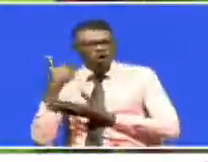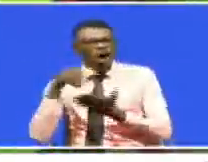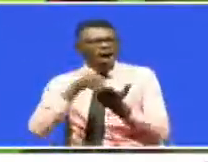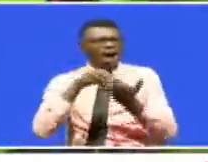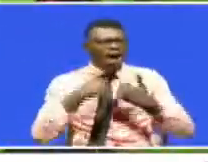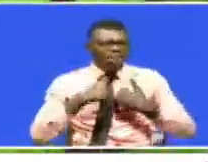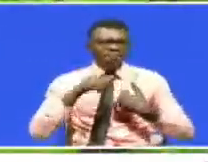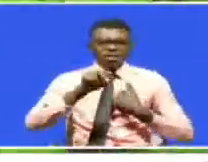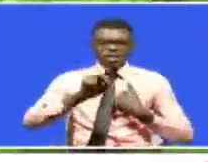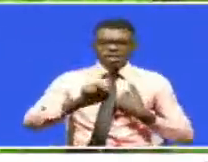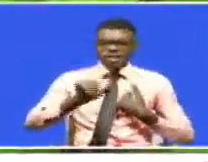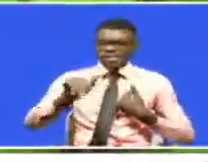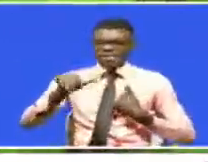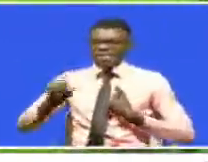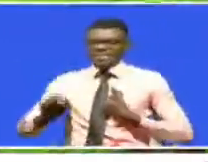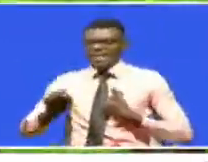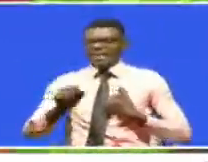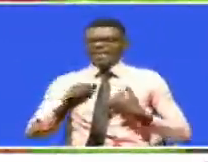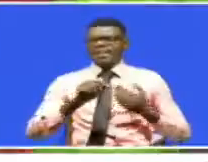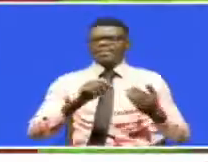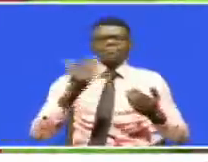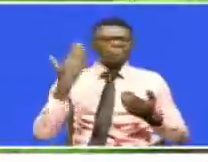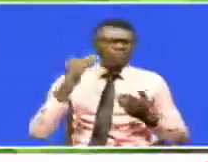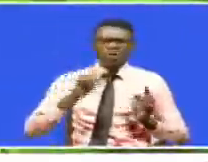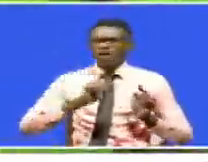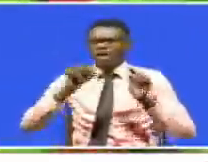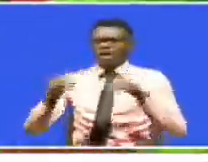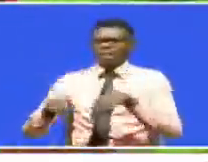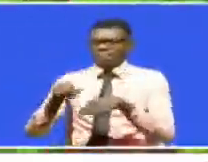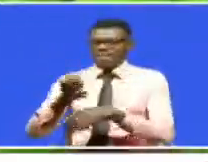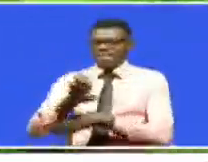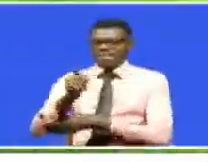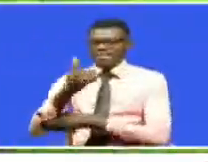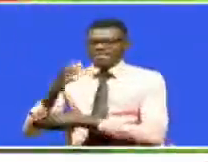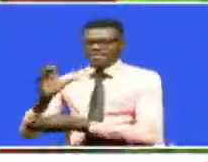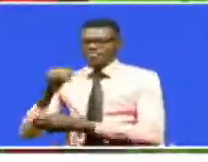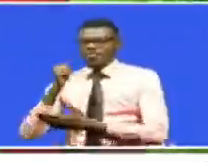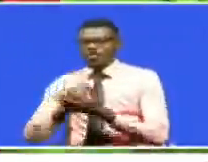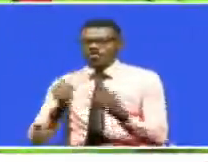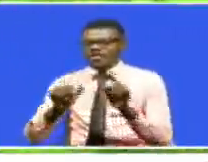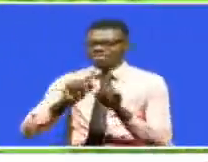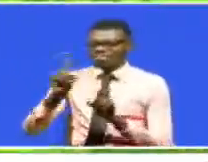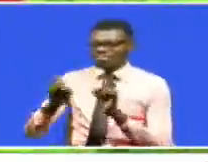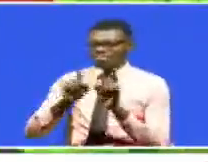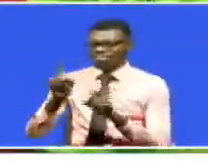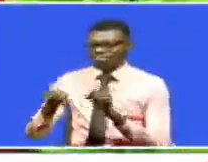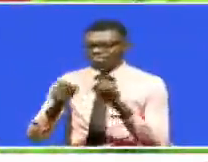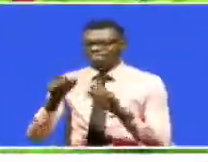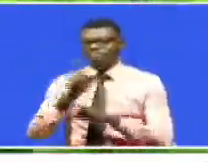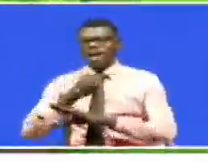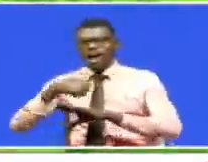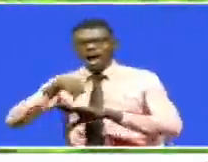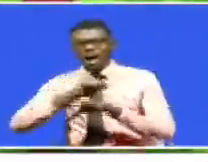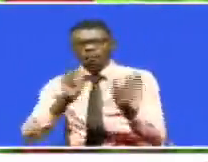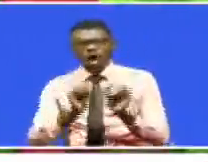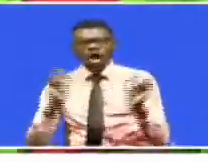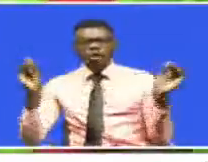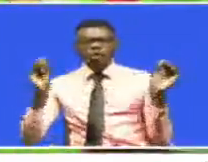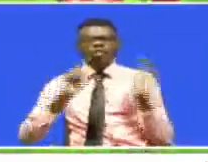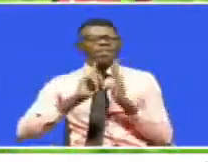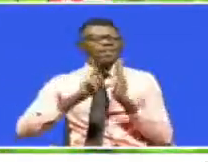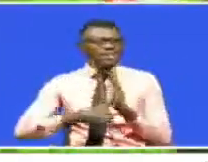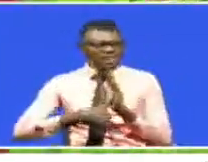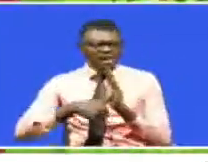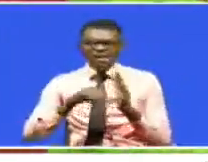scam booked her a date with the Ethics and Anti-Corruption Commission, where she was grilled for hours. Later, detectives raided her